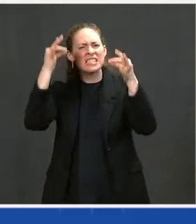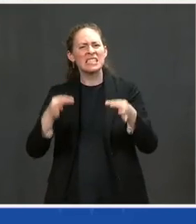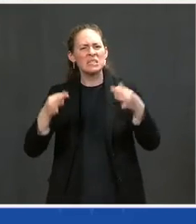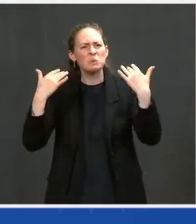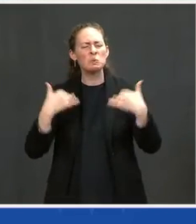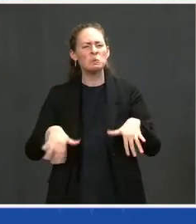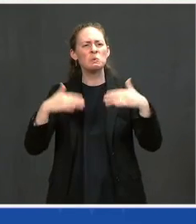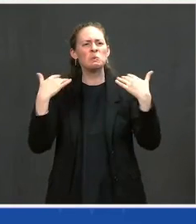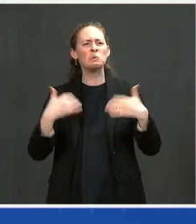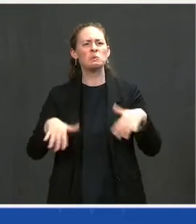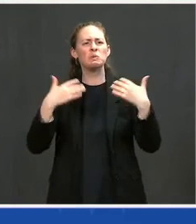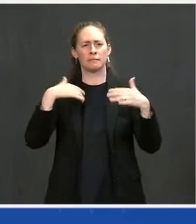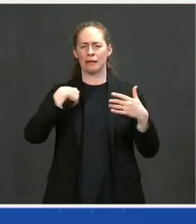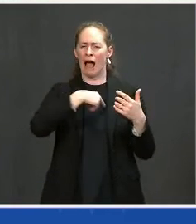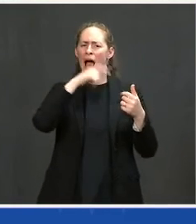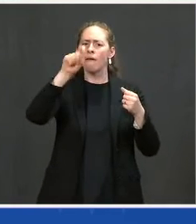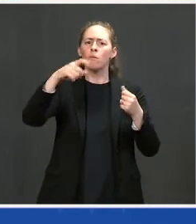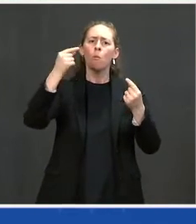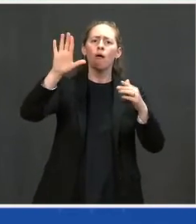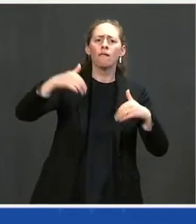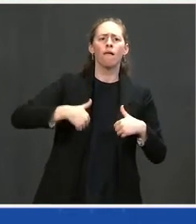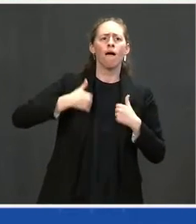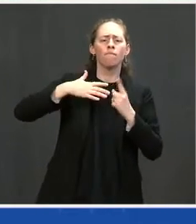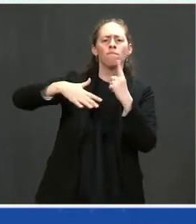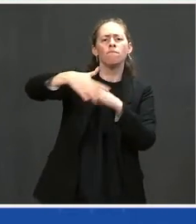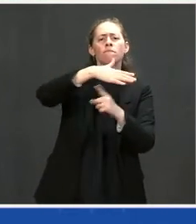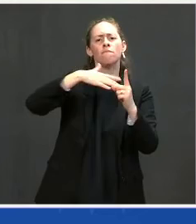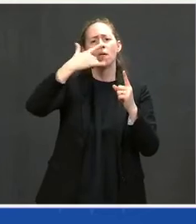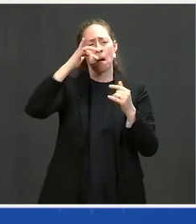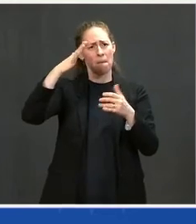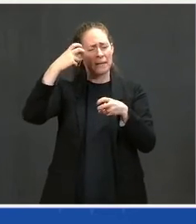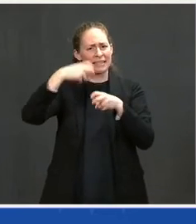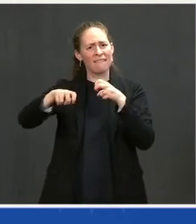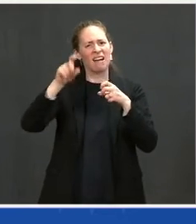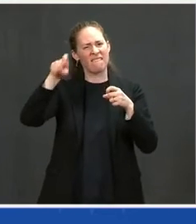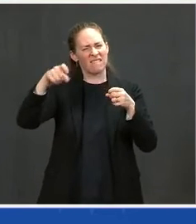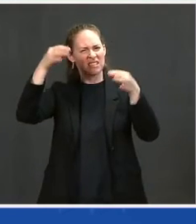did when President Obama asked me to come and deal. I was in